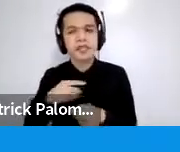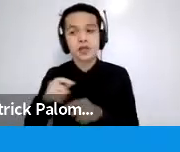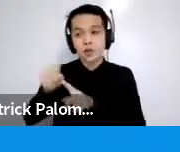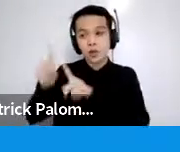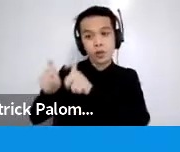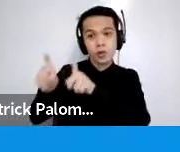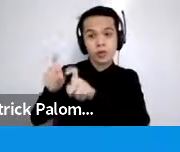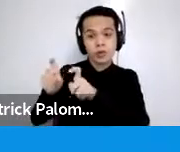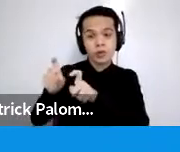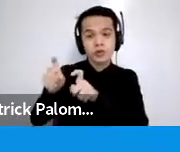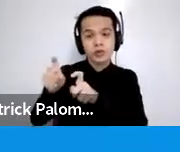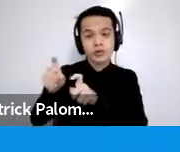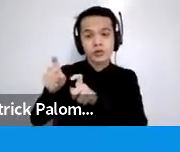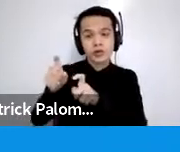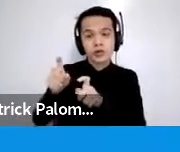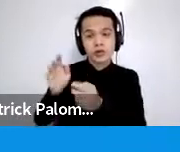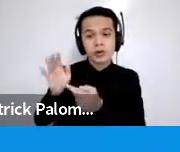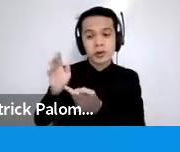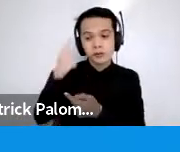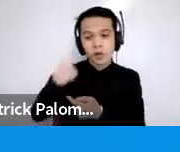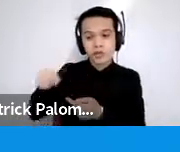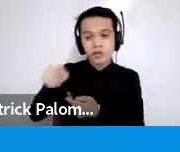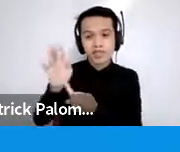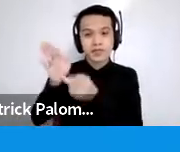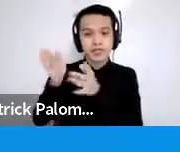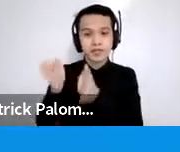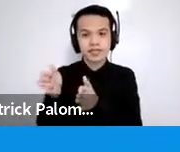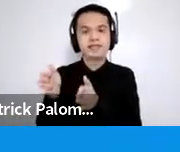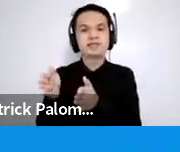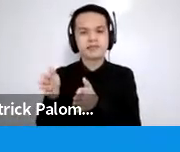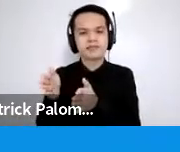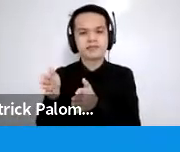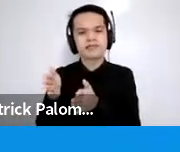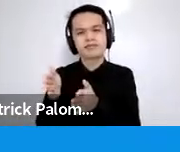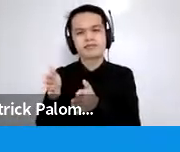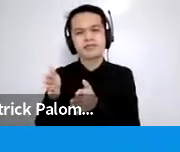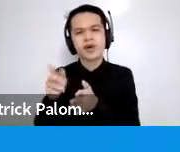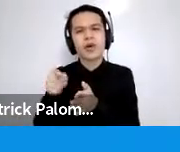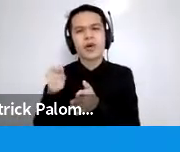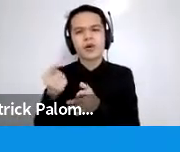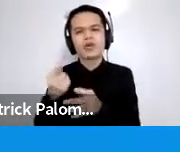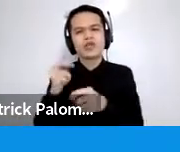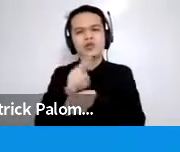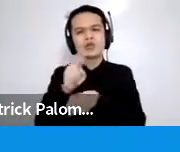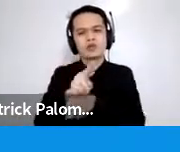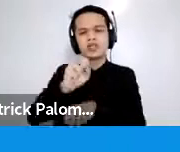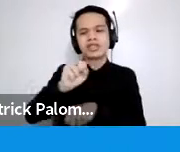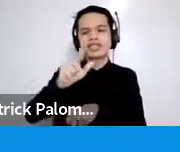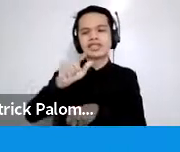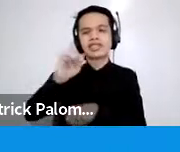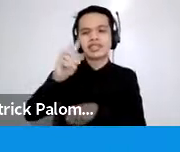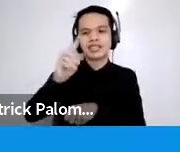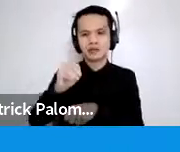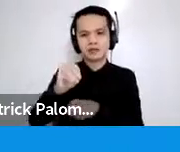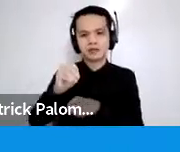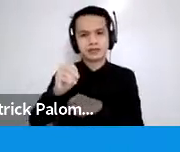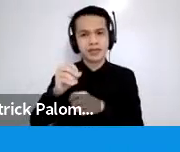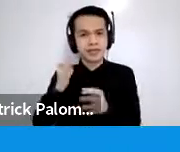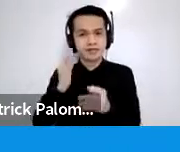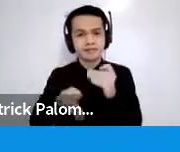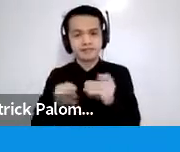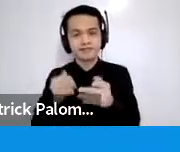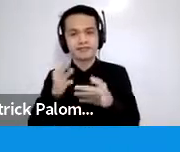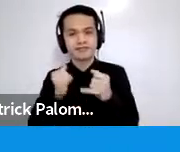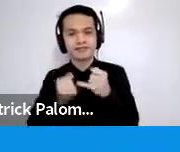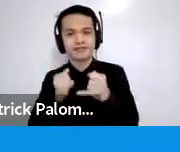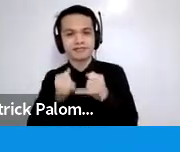presenters will only be taken in Slido. Finally, please note that the forum will